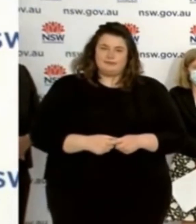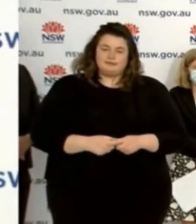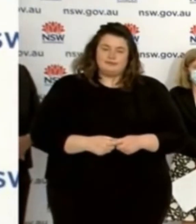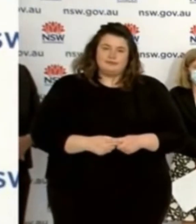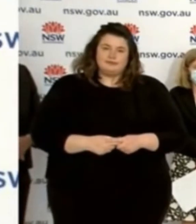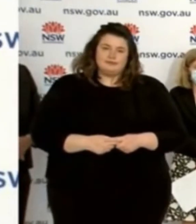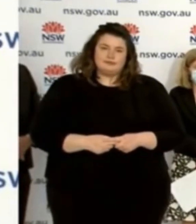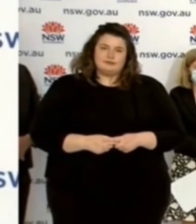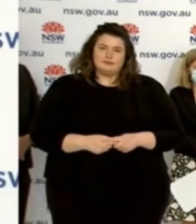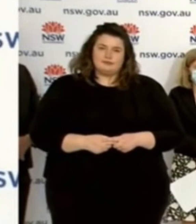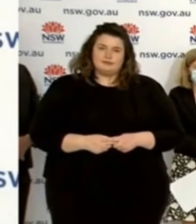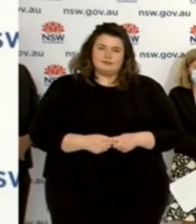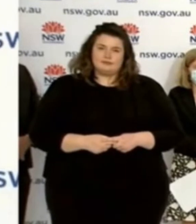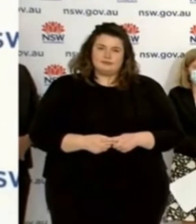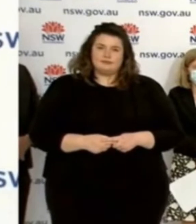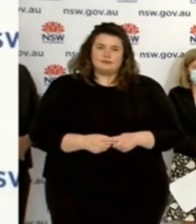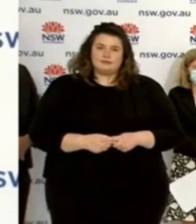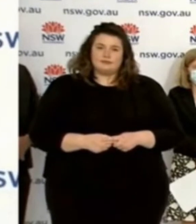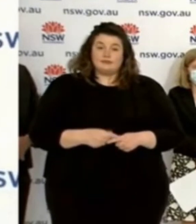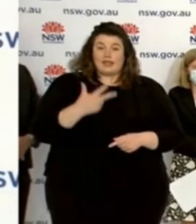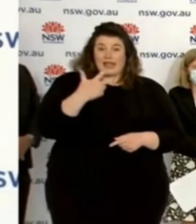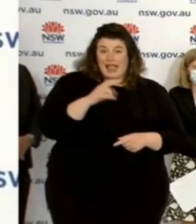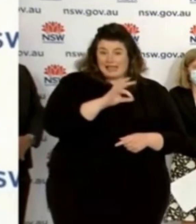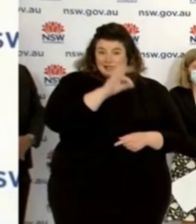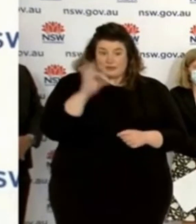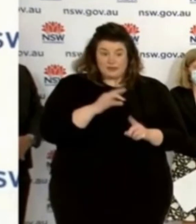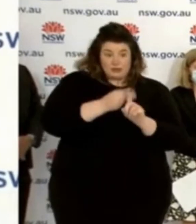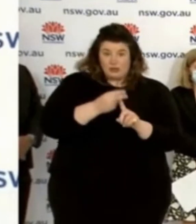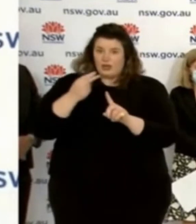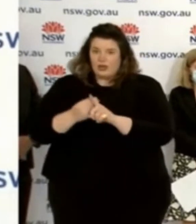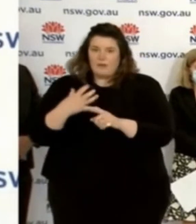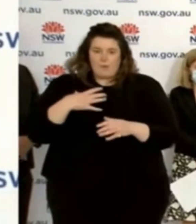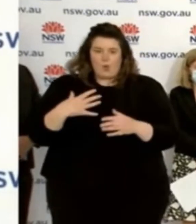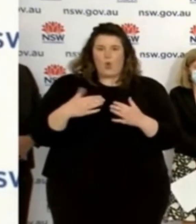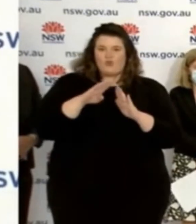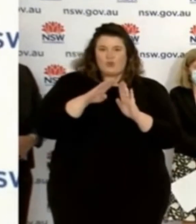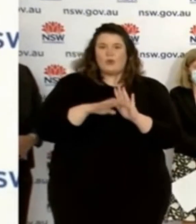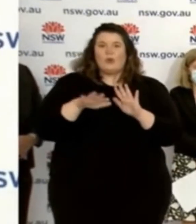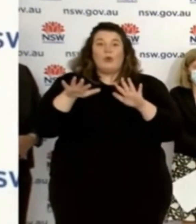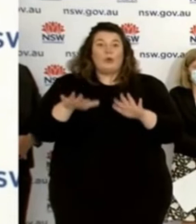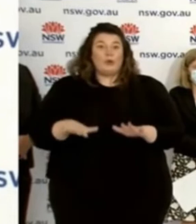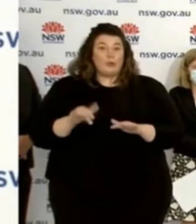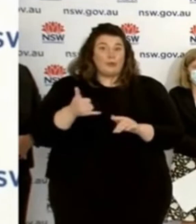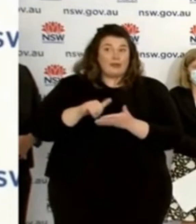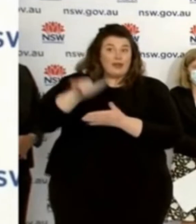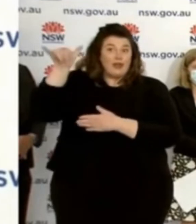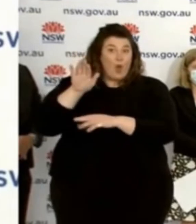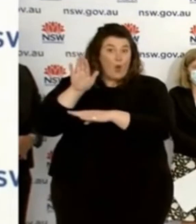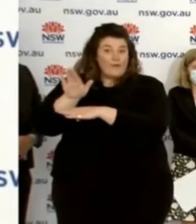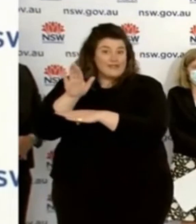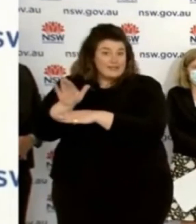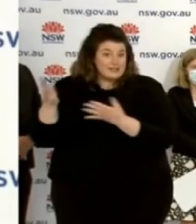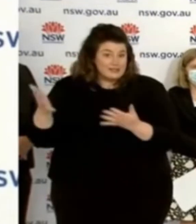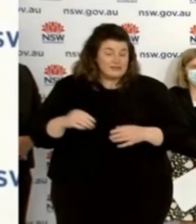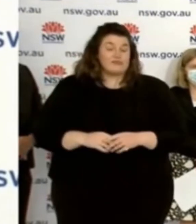want to stress that obviously at 80% double dose there'll be further freedoms, including the prospect of international travel,